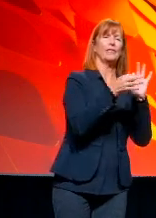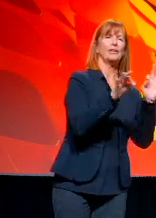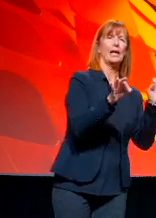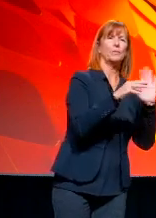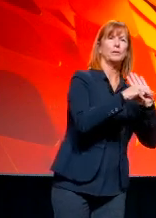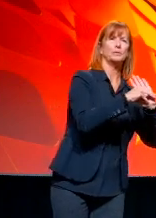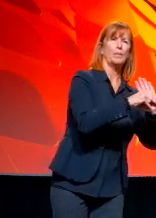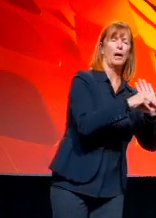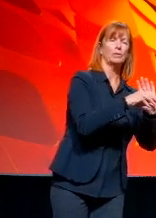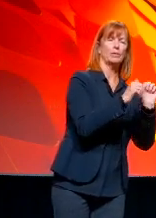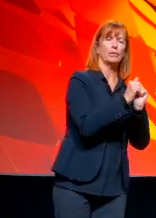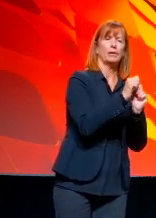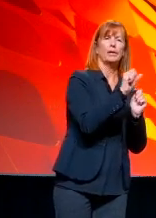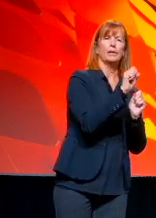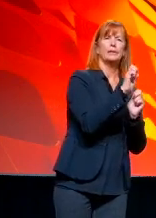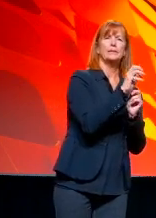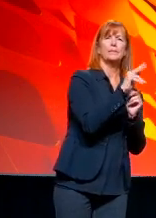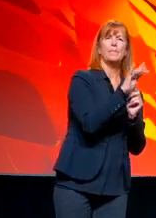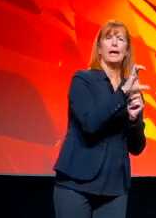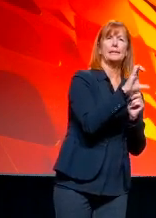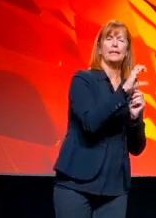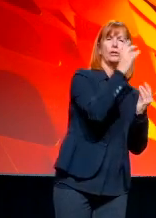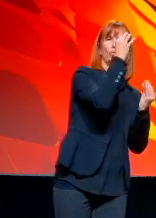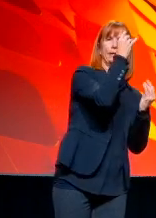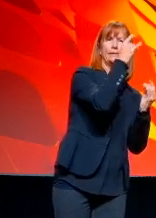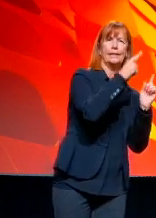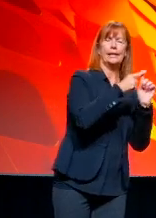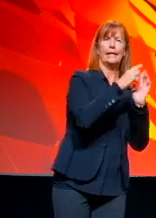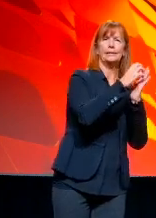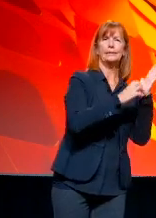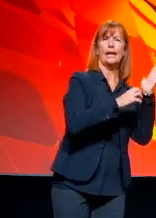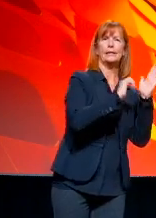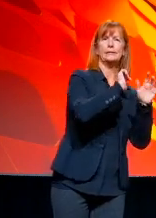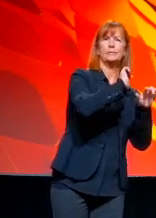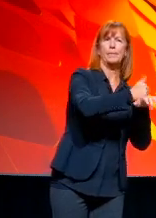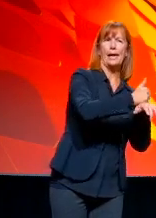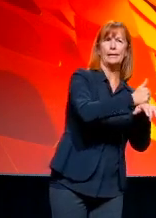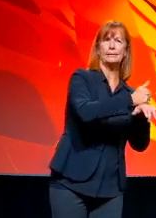semantic reasoning in the text space at the high level. So